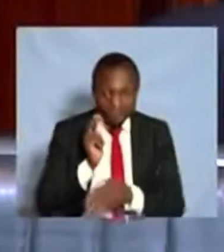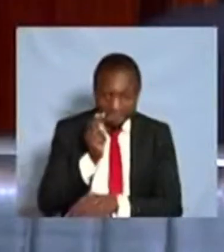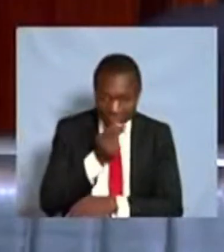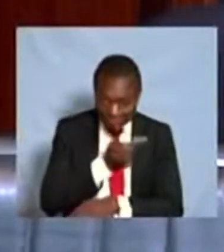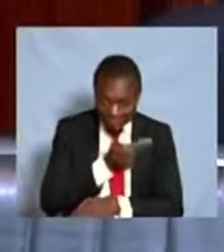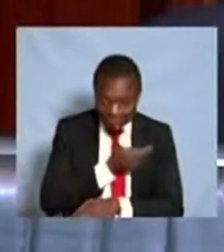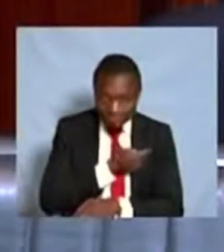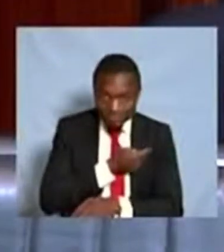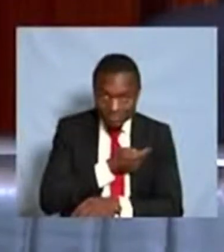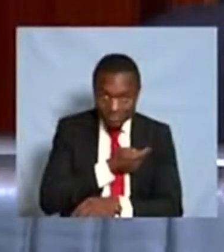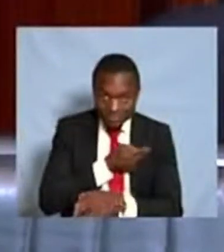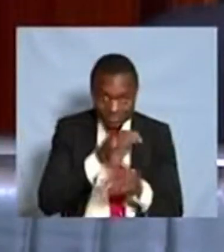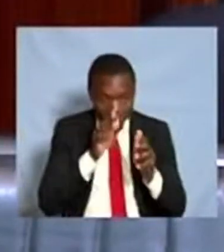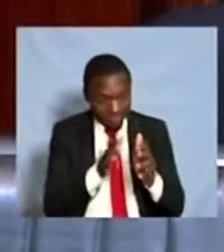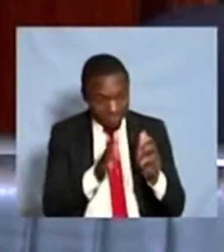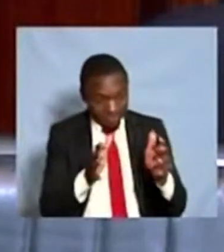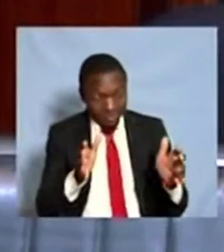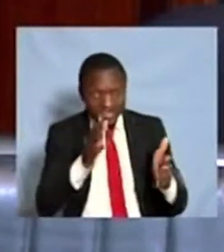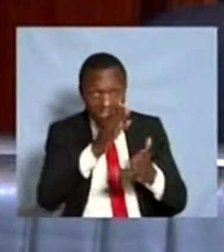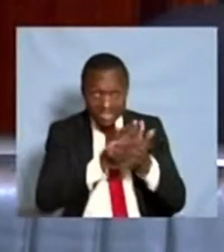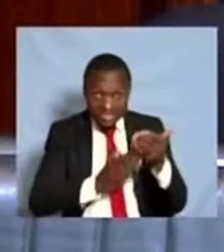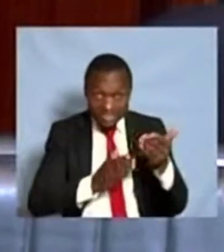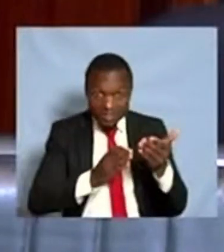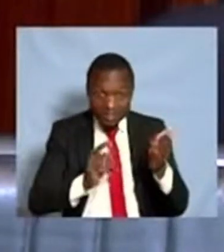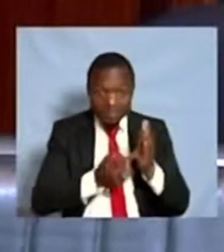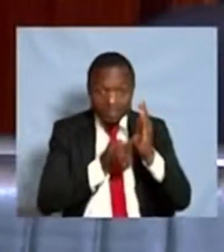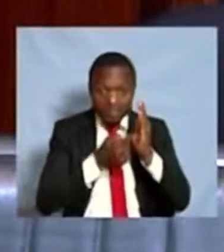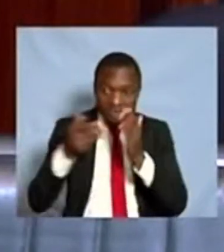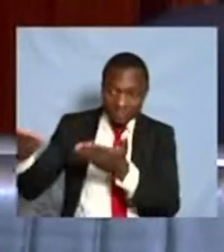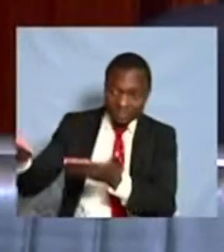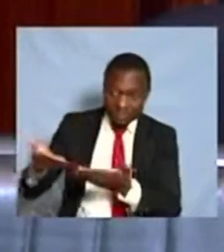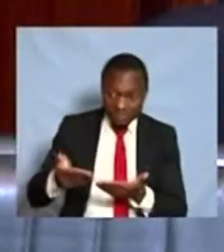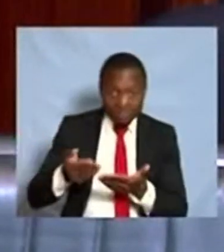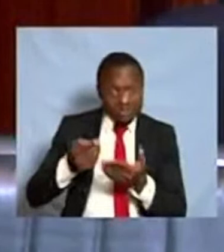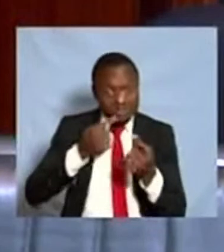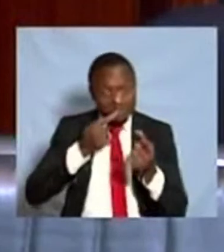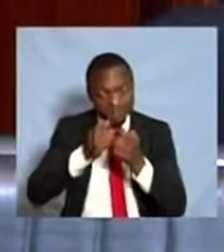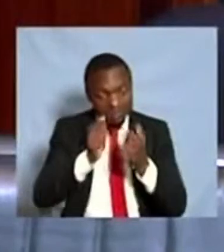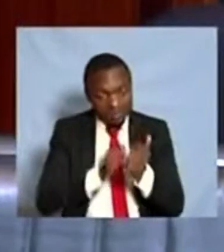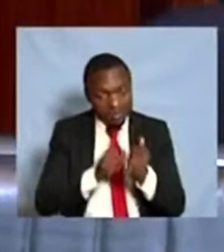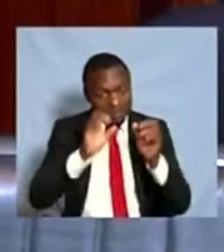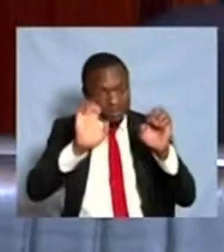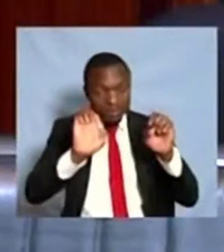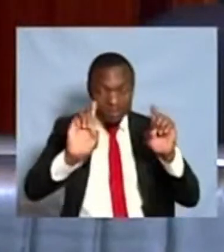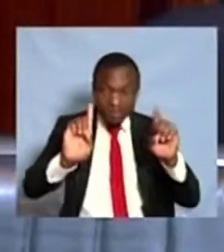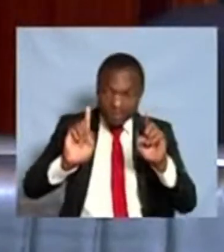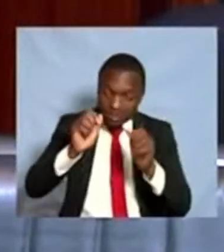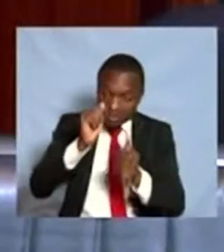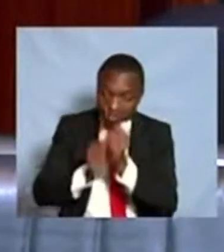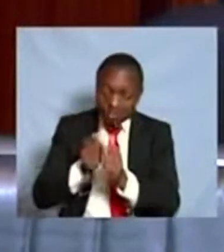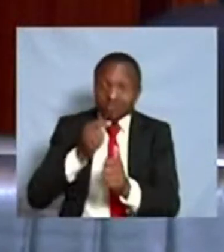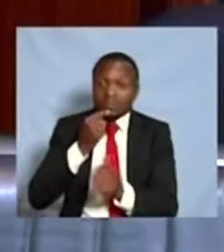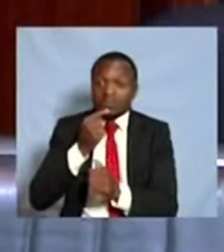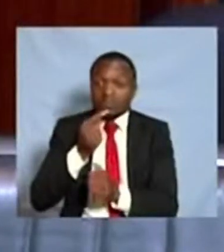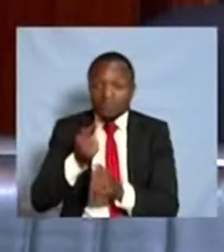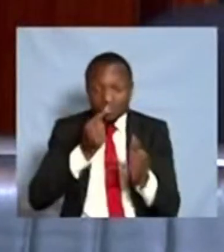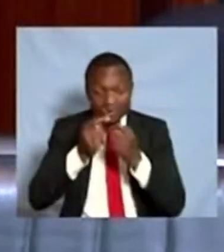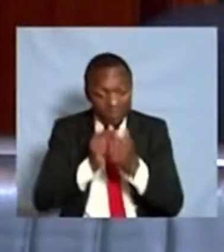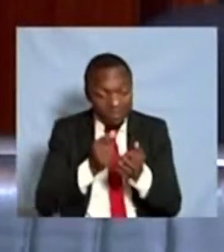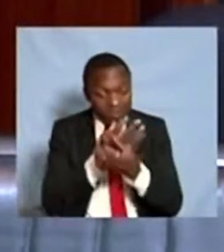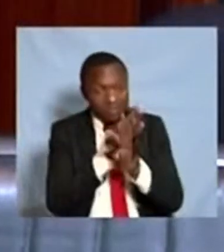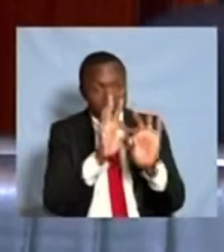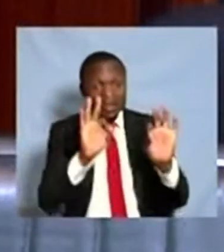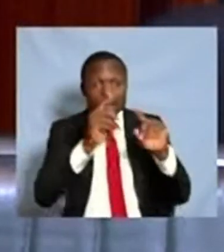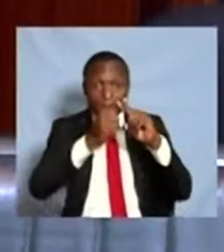to expand some of the points that he was raising. I'll quickly talk about education, which he talked about as being free. But,